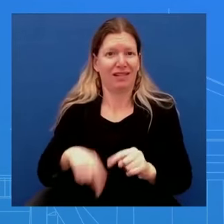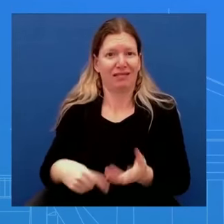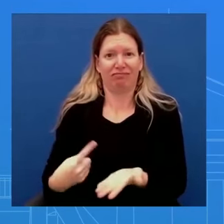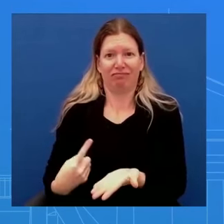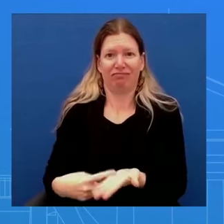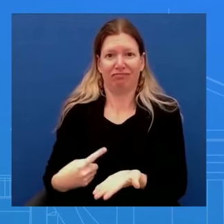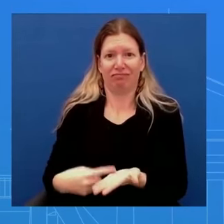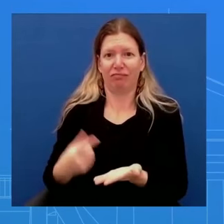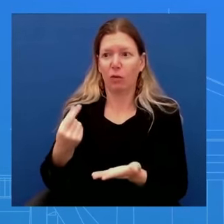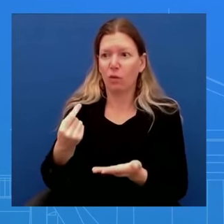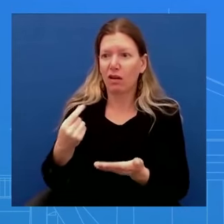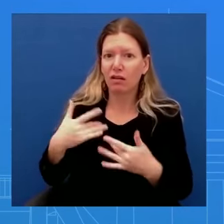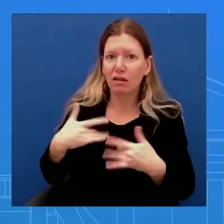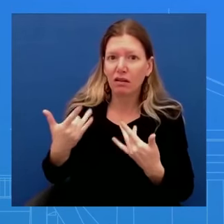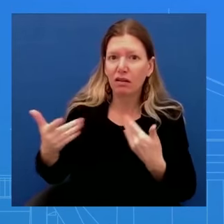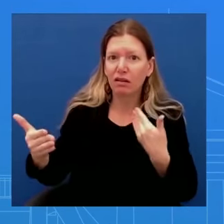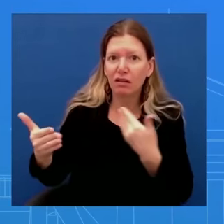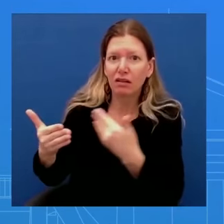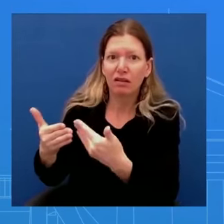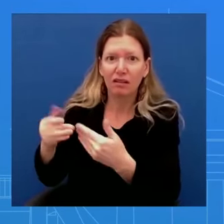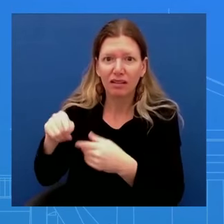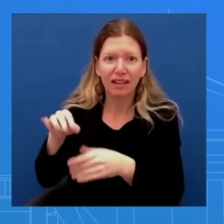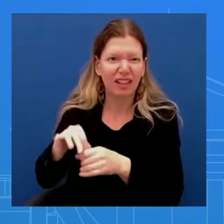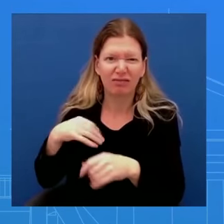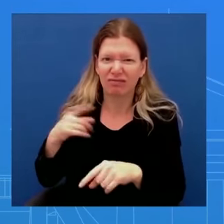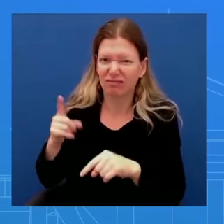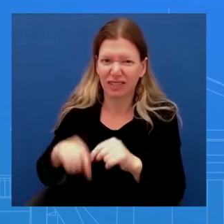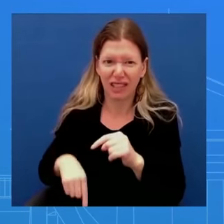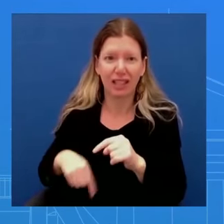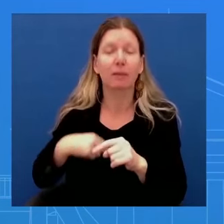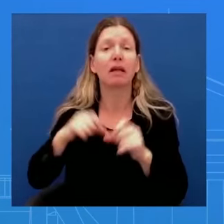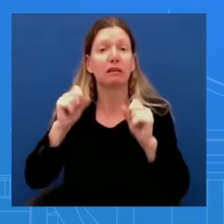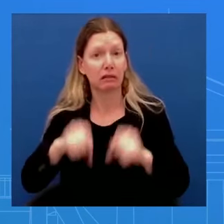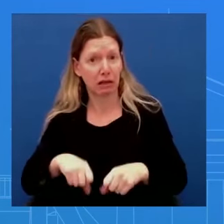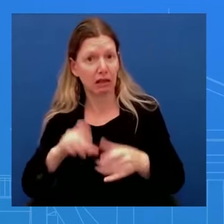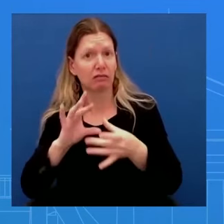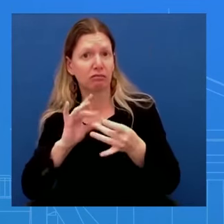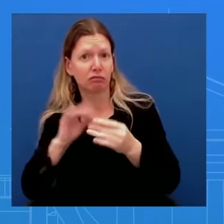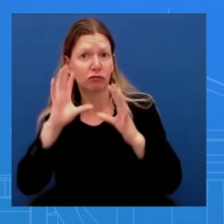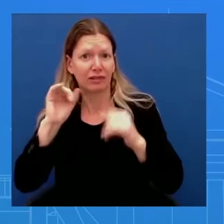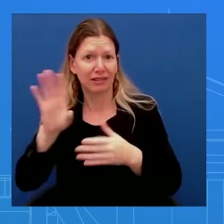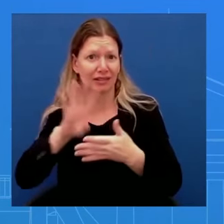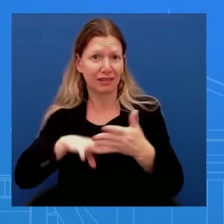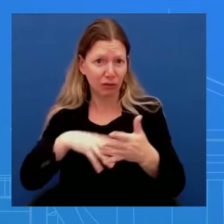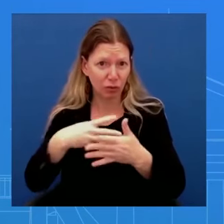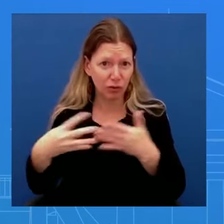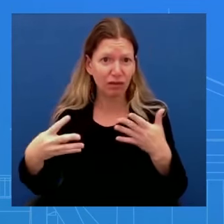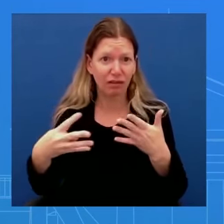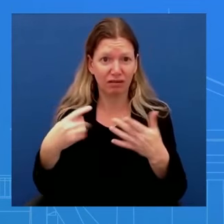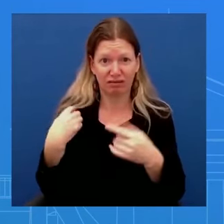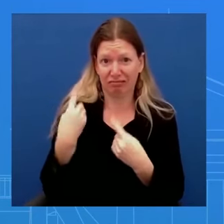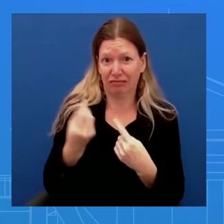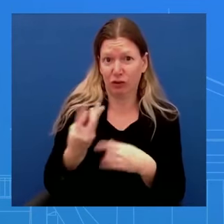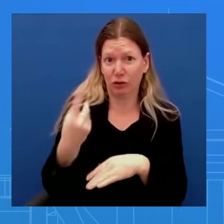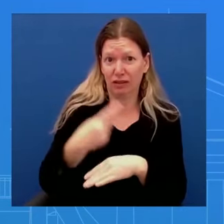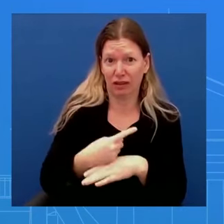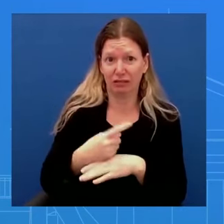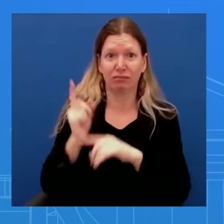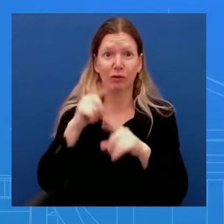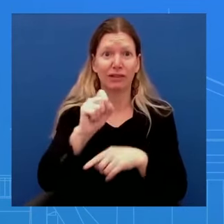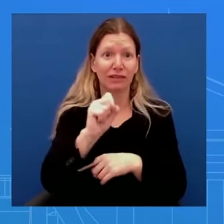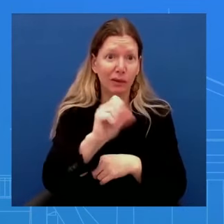president's schedule over the past couple of days, right? He went to South Carolina. He went to Valley Forge. Valley Forge, he talked about something that is incredibly important, our democracy,